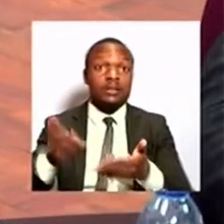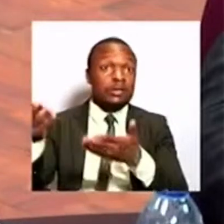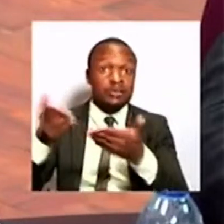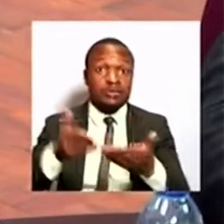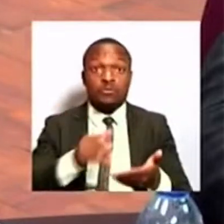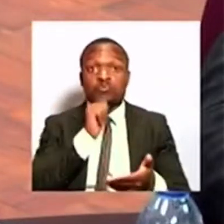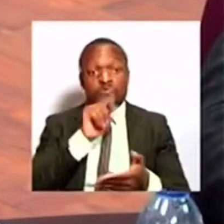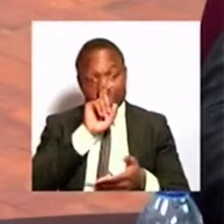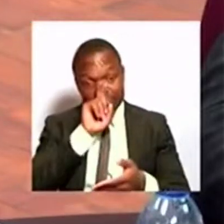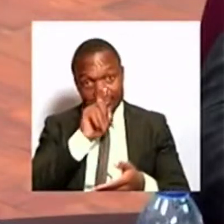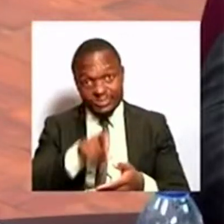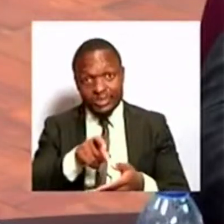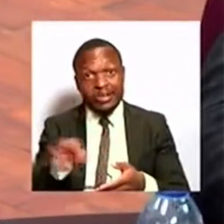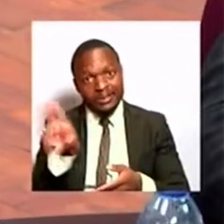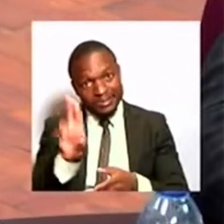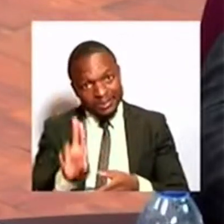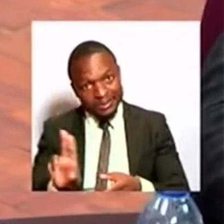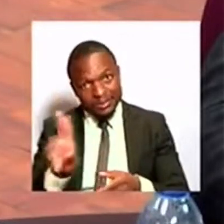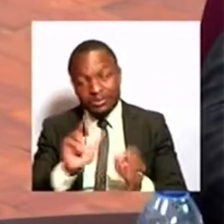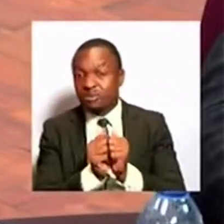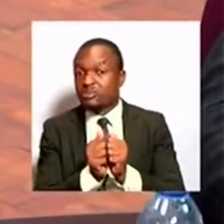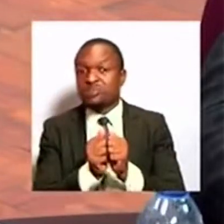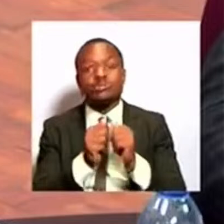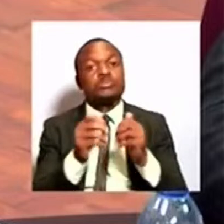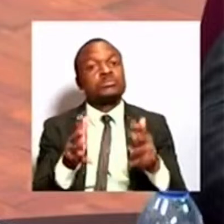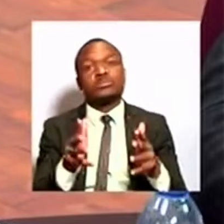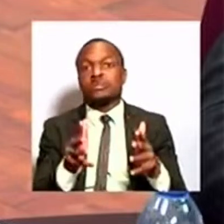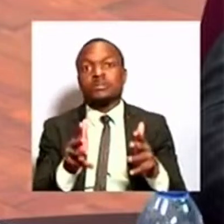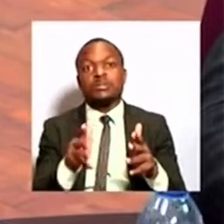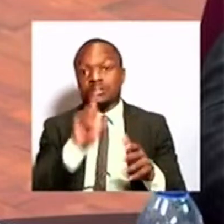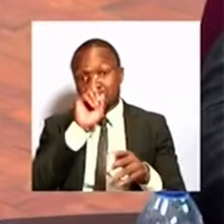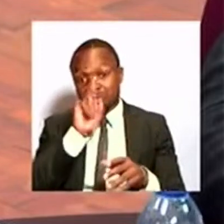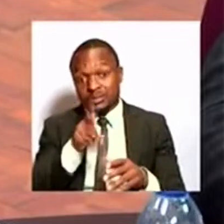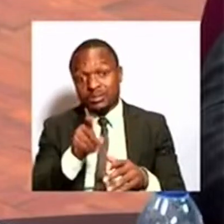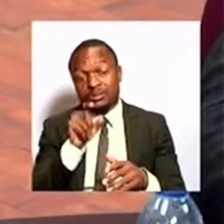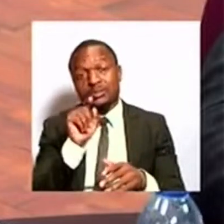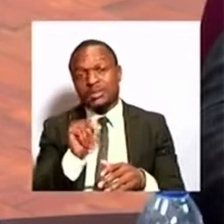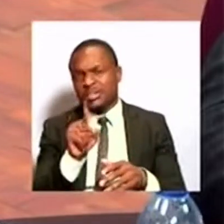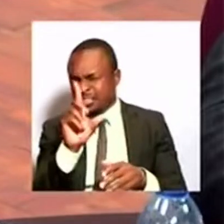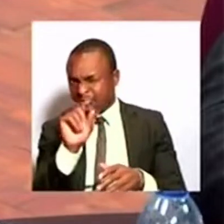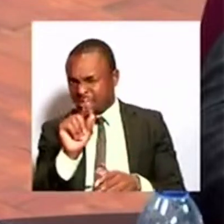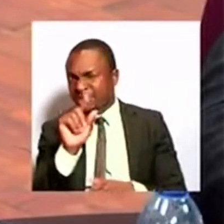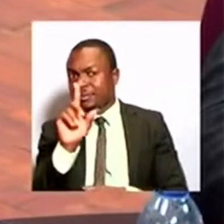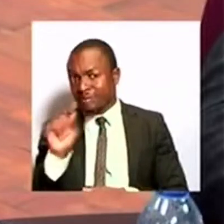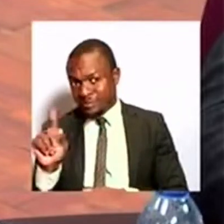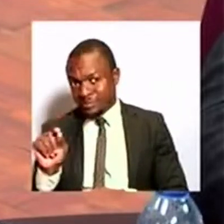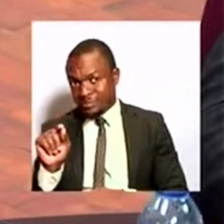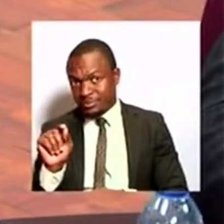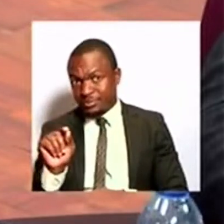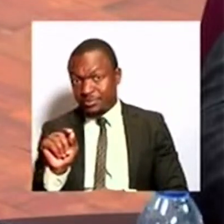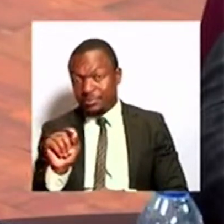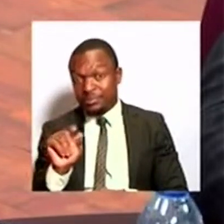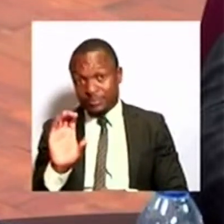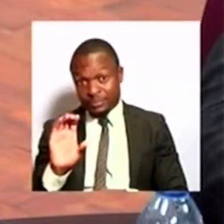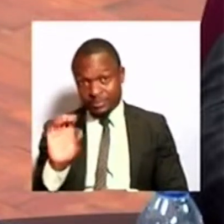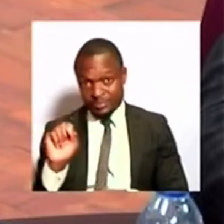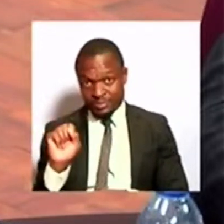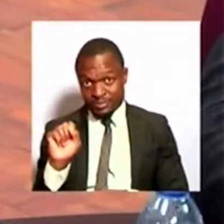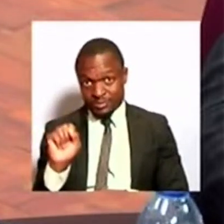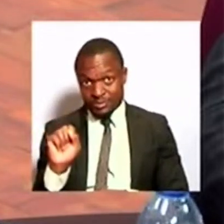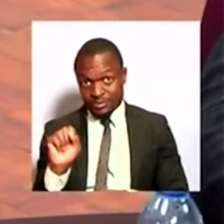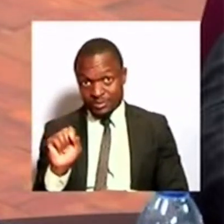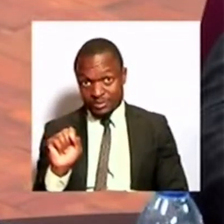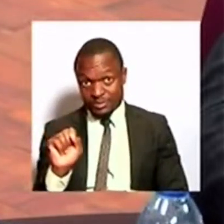and then it was used without having been insured. That was in 2020. So that CS, one we agree. CS